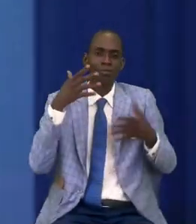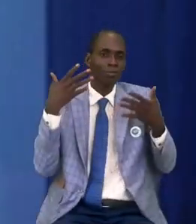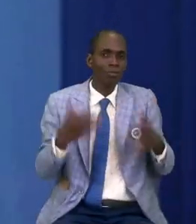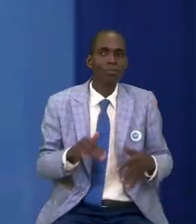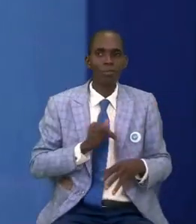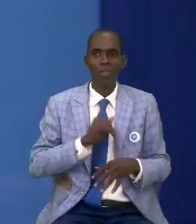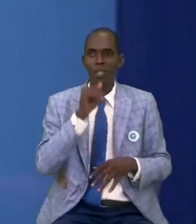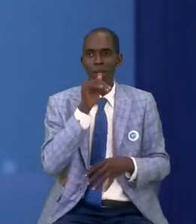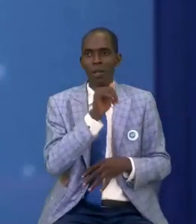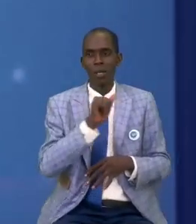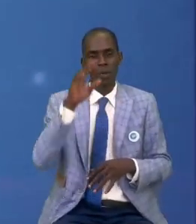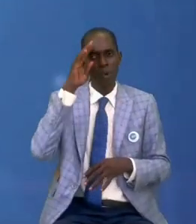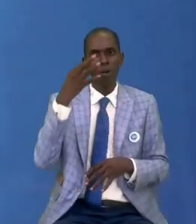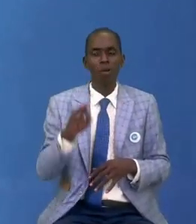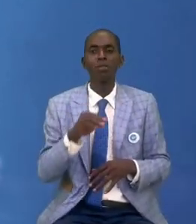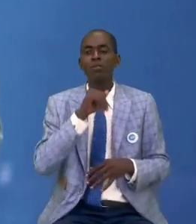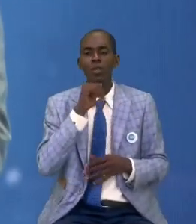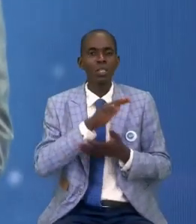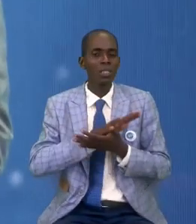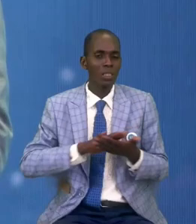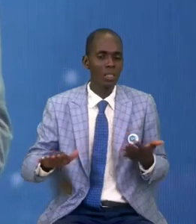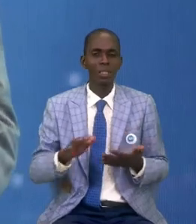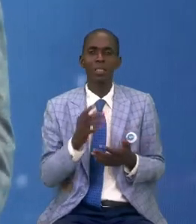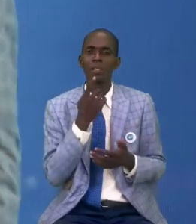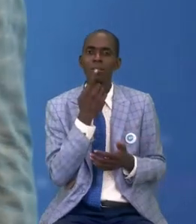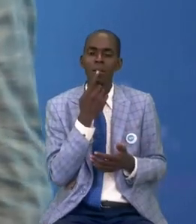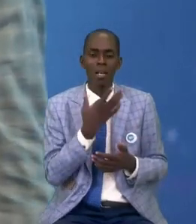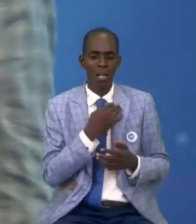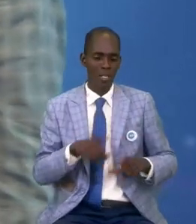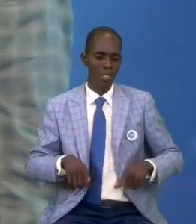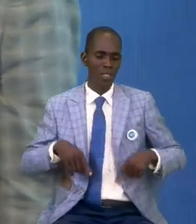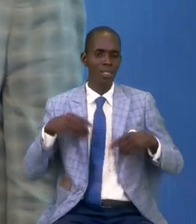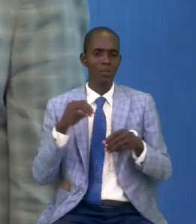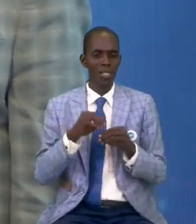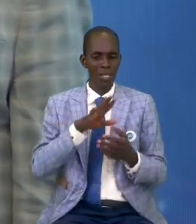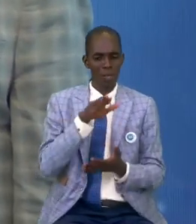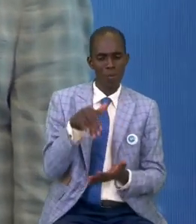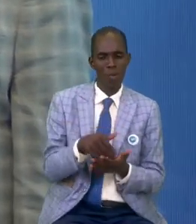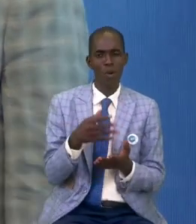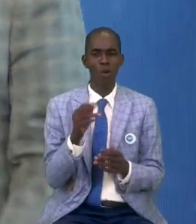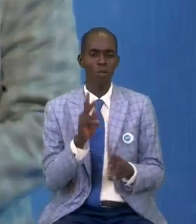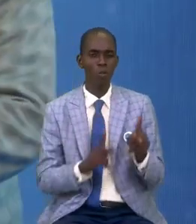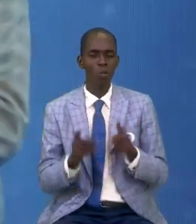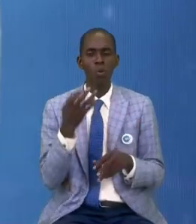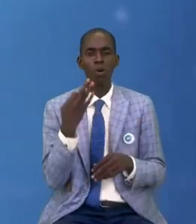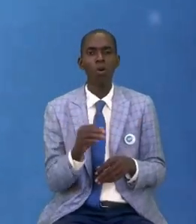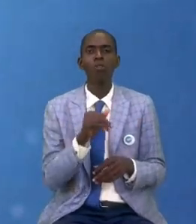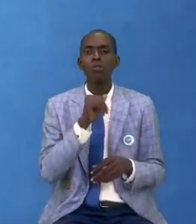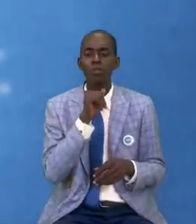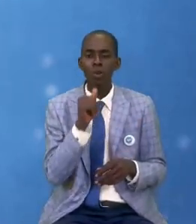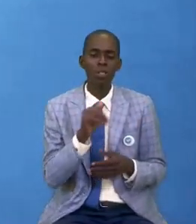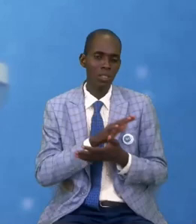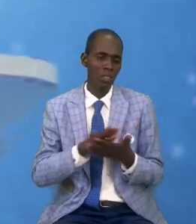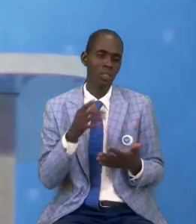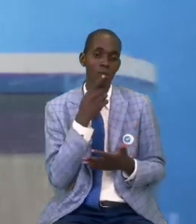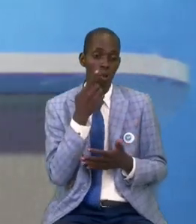midst of the people of unclean lips. What I see, the glory I see, and the power I